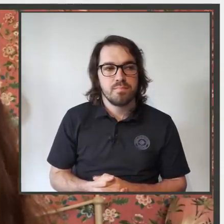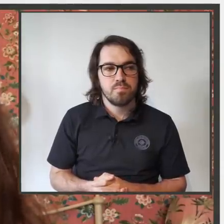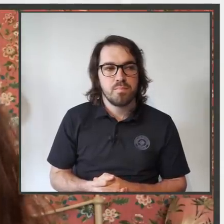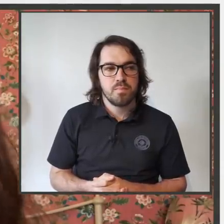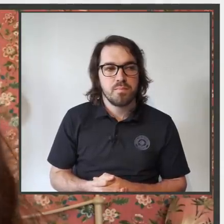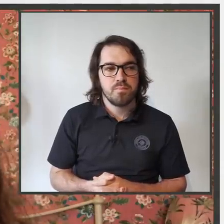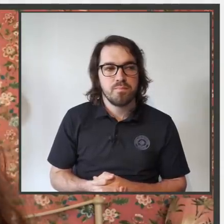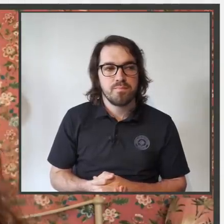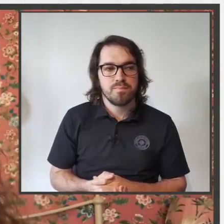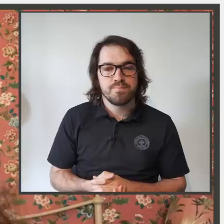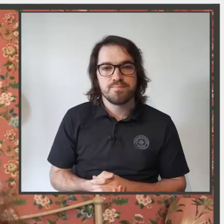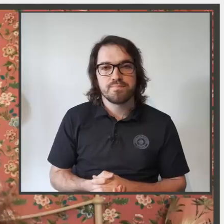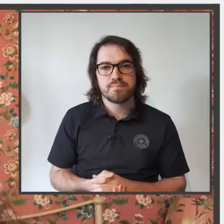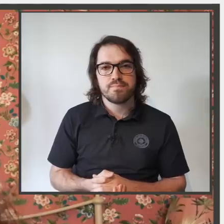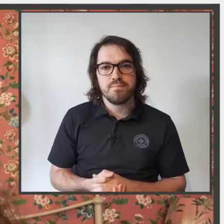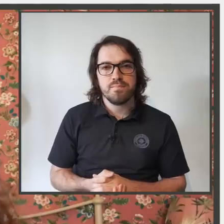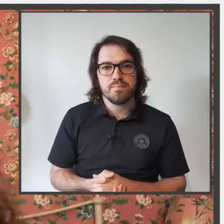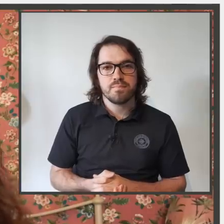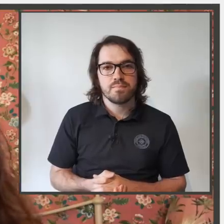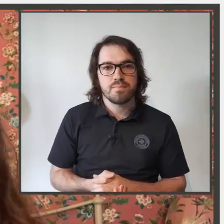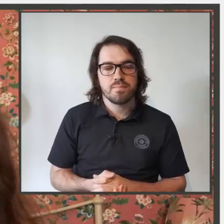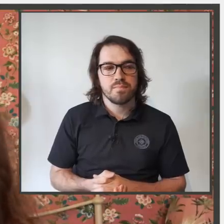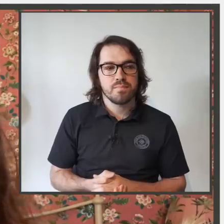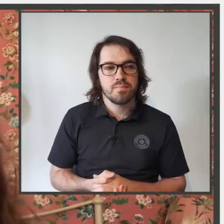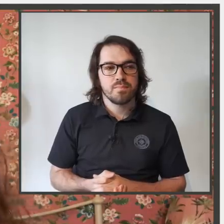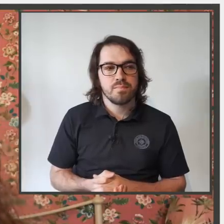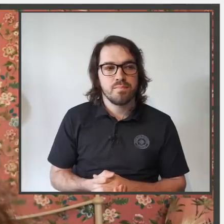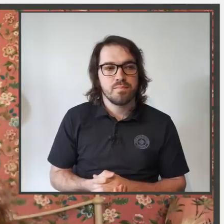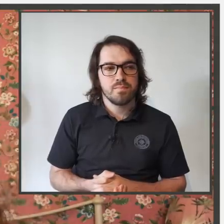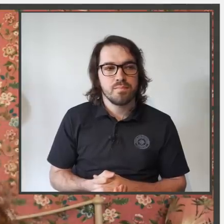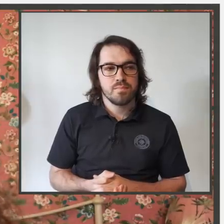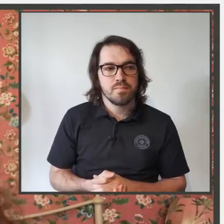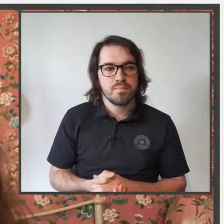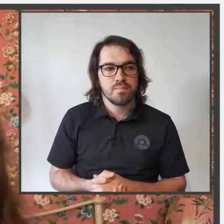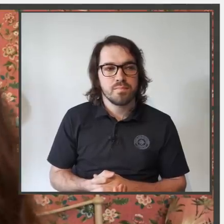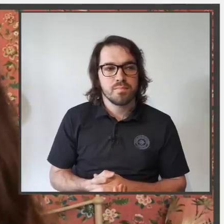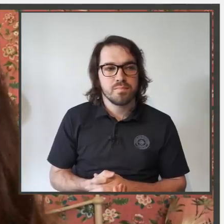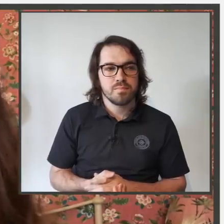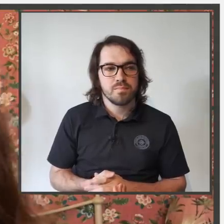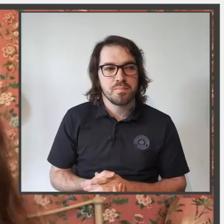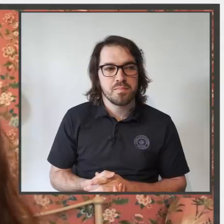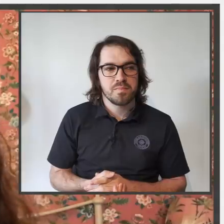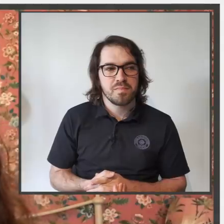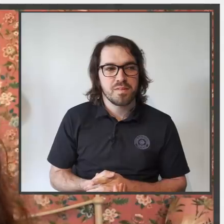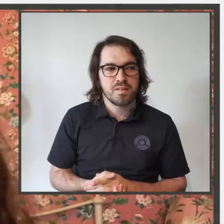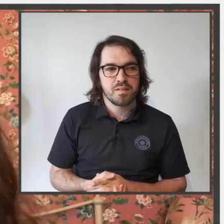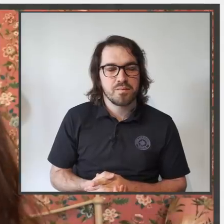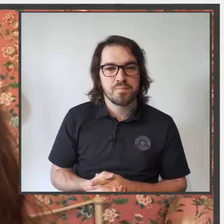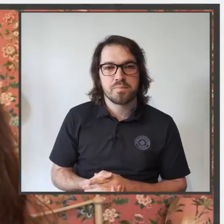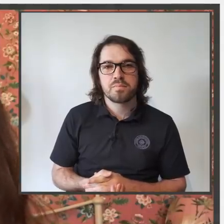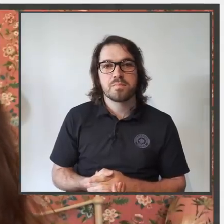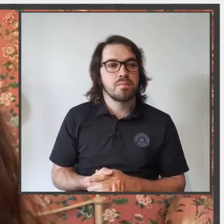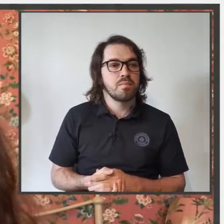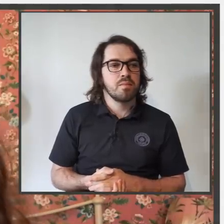with fear. If you're really, really frightened, you can see it in somebody's face when they're stricken with fear. The shock, you can be stricken